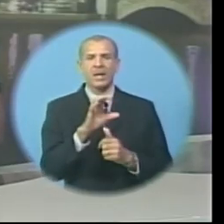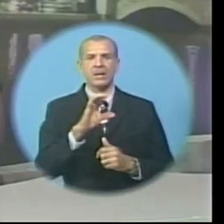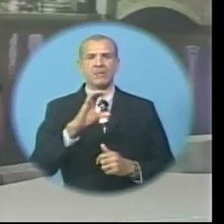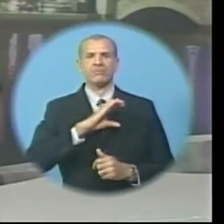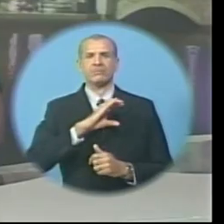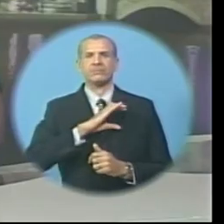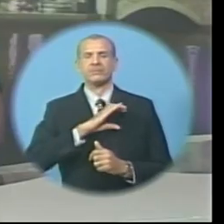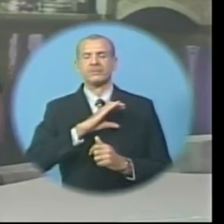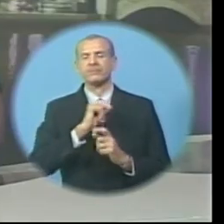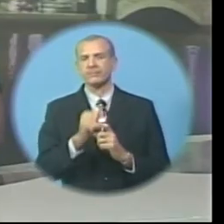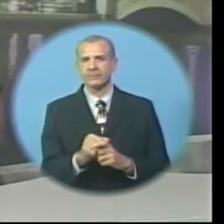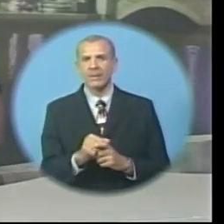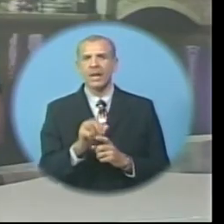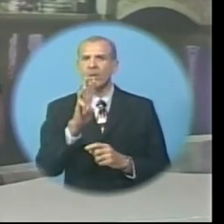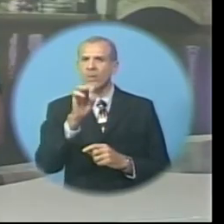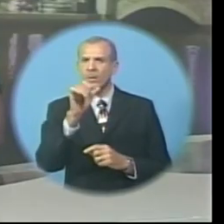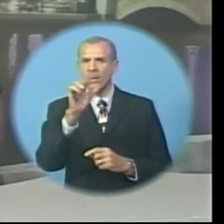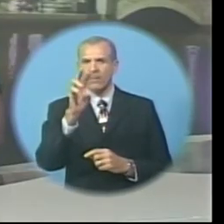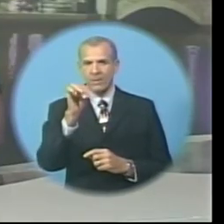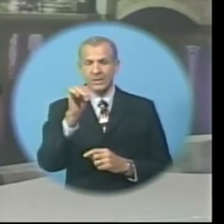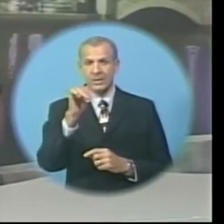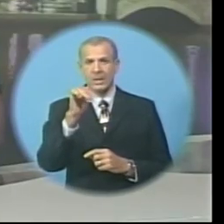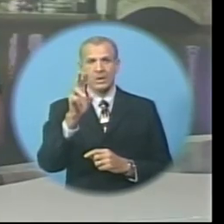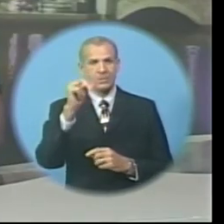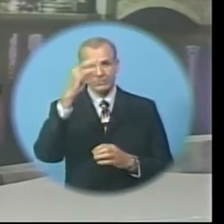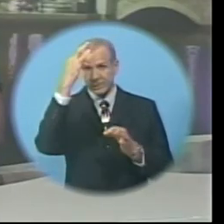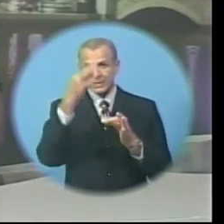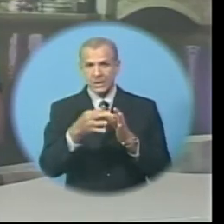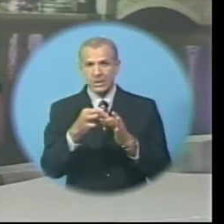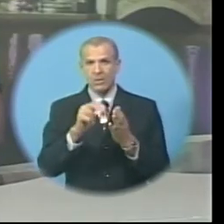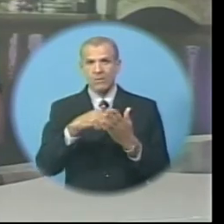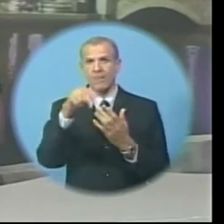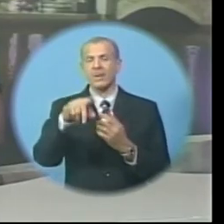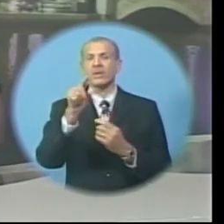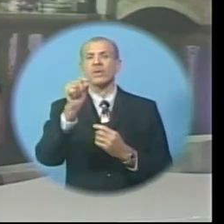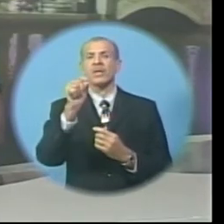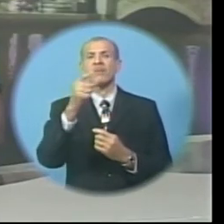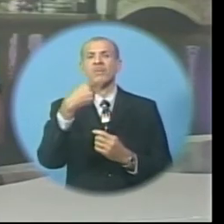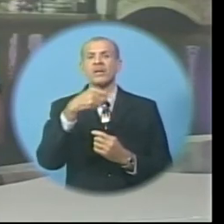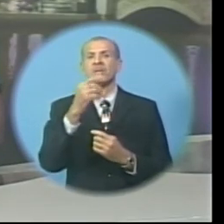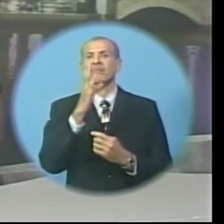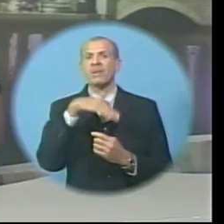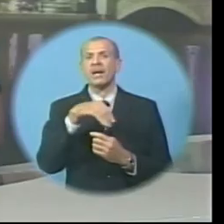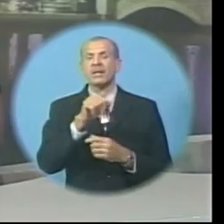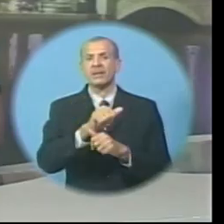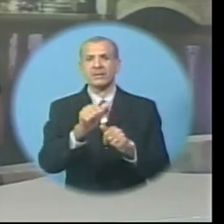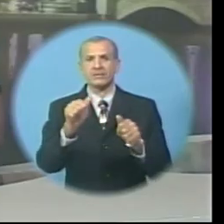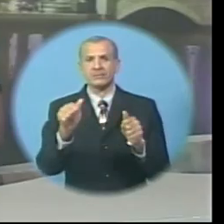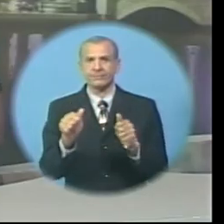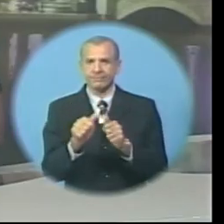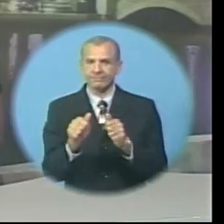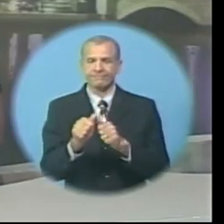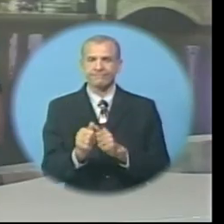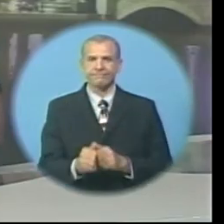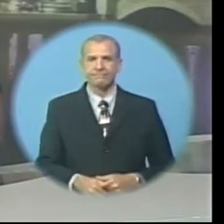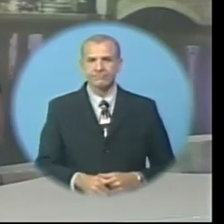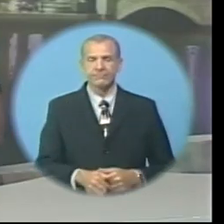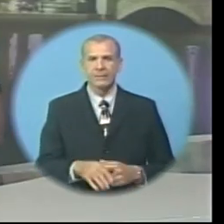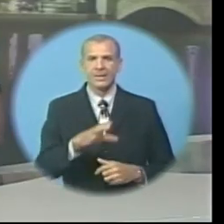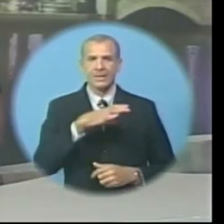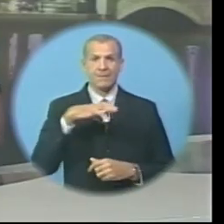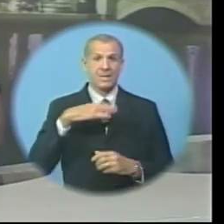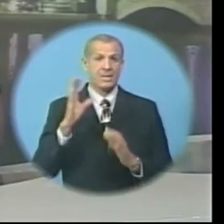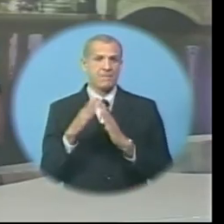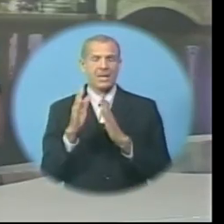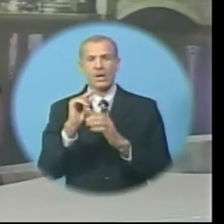Weymouth. That game had ended in a no decision on November 20th because of the poor condition of the Weymouth outfield. The committee, which met